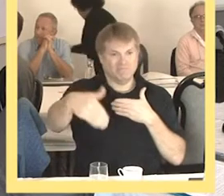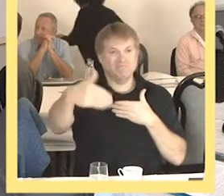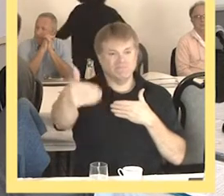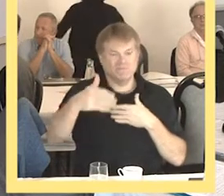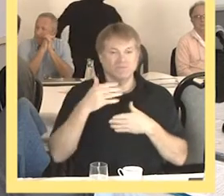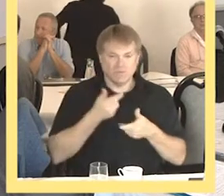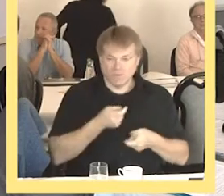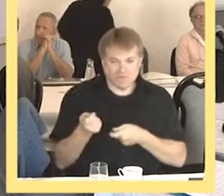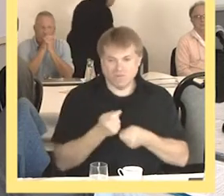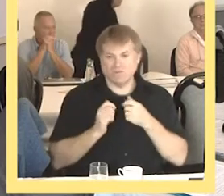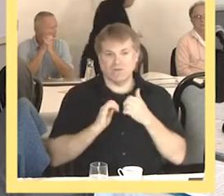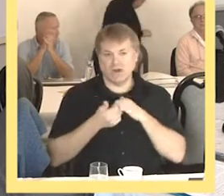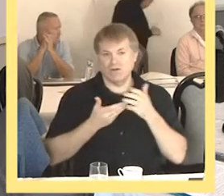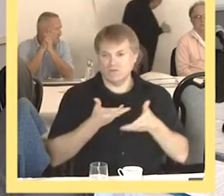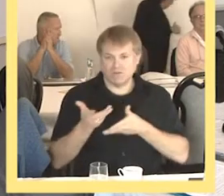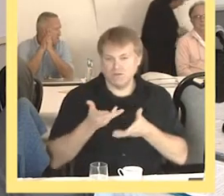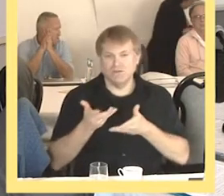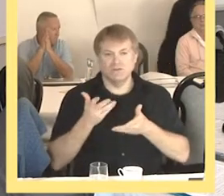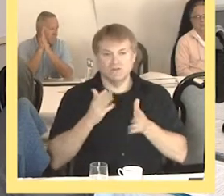we could also think about